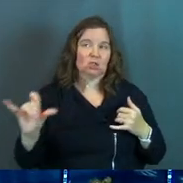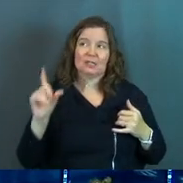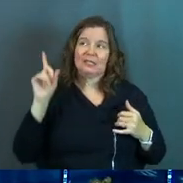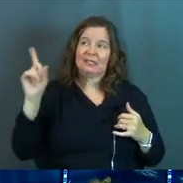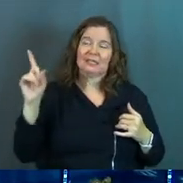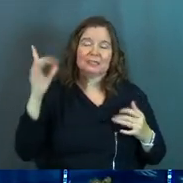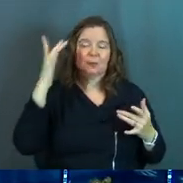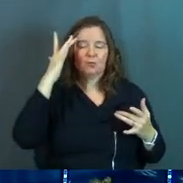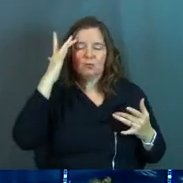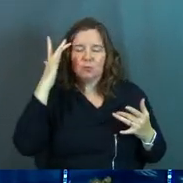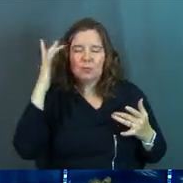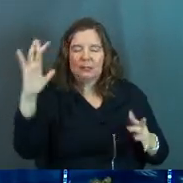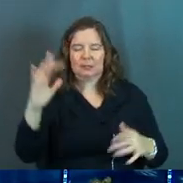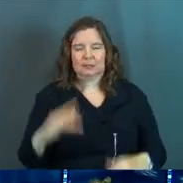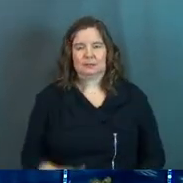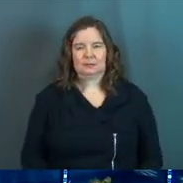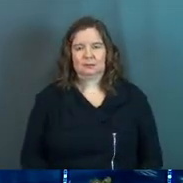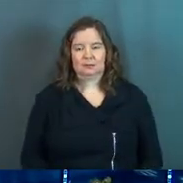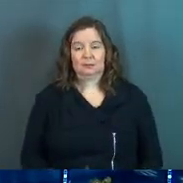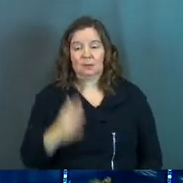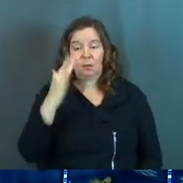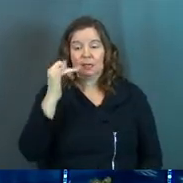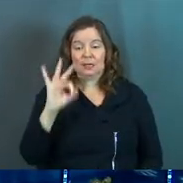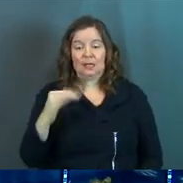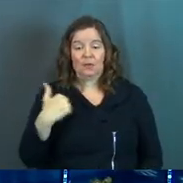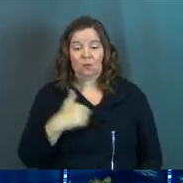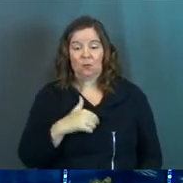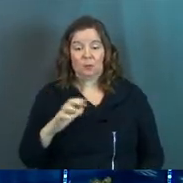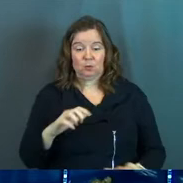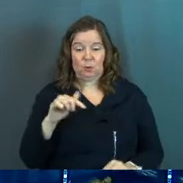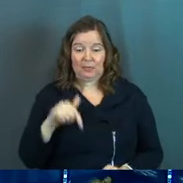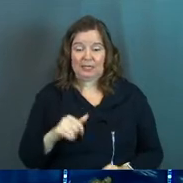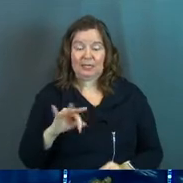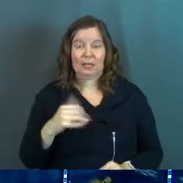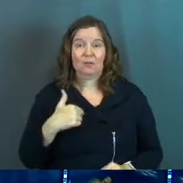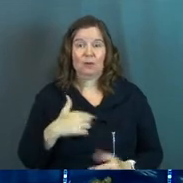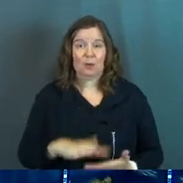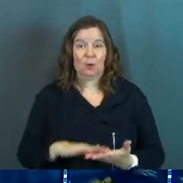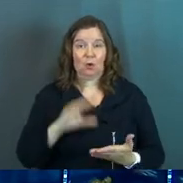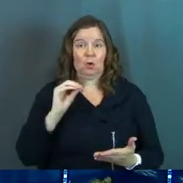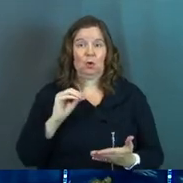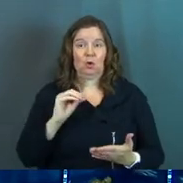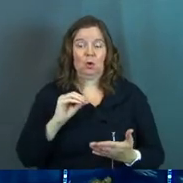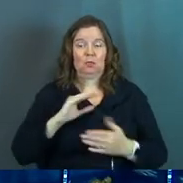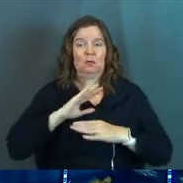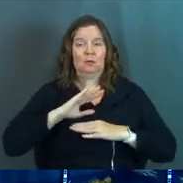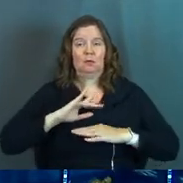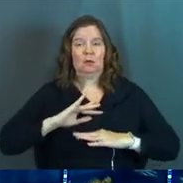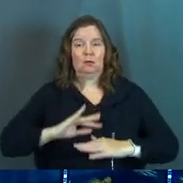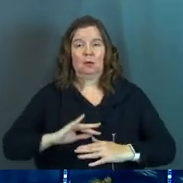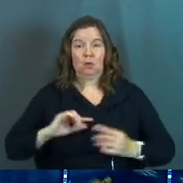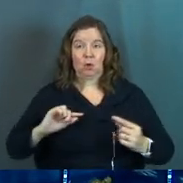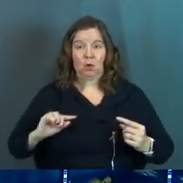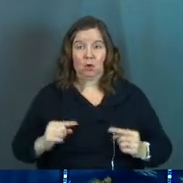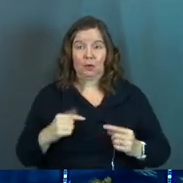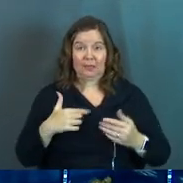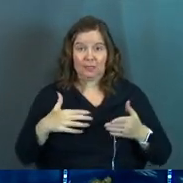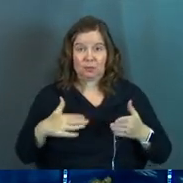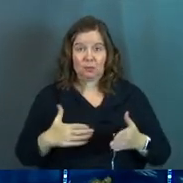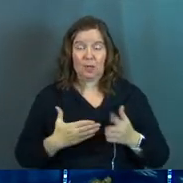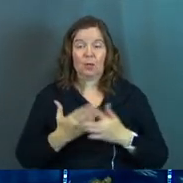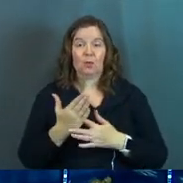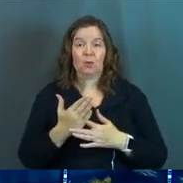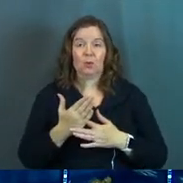He's brilliant. Because if we would do this, and if we would learn to soothe our hurts this way